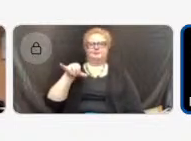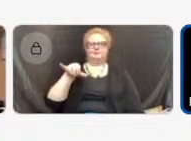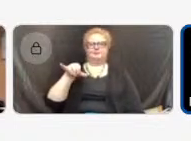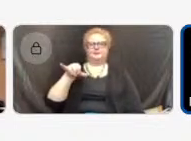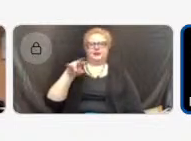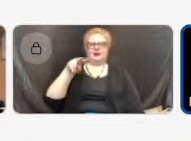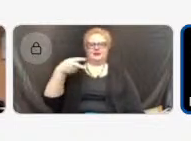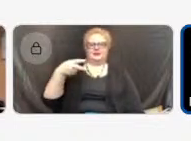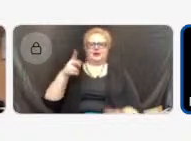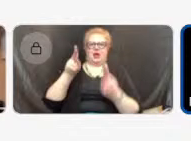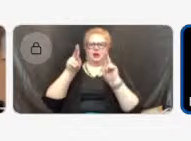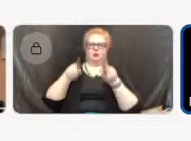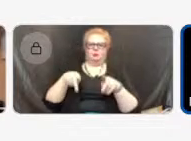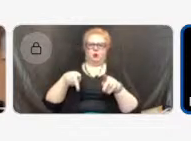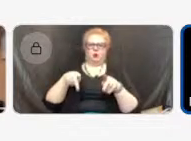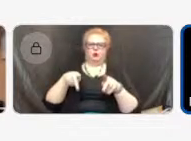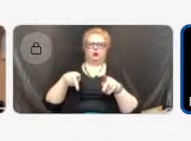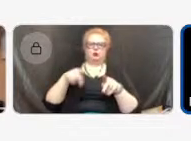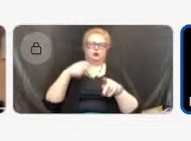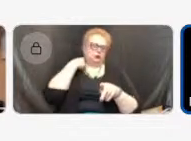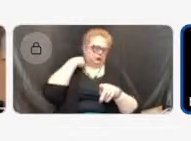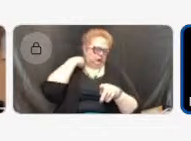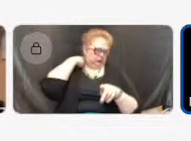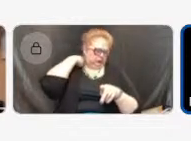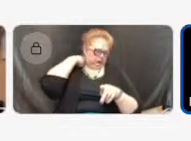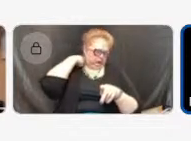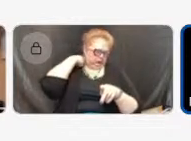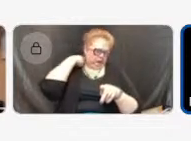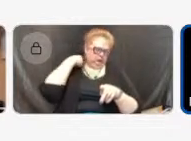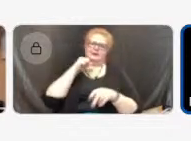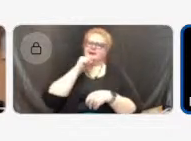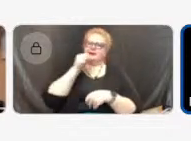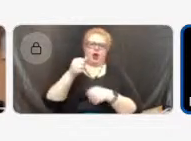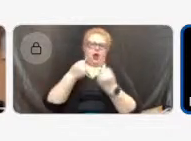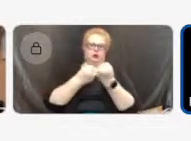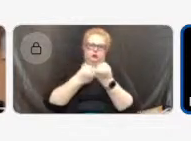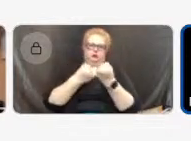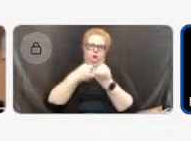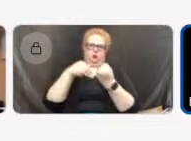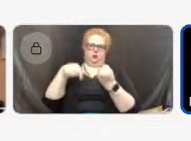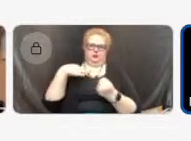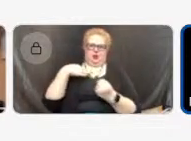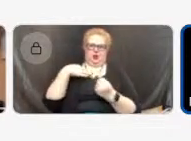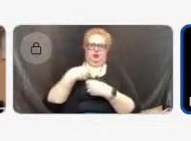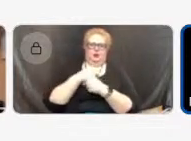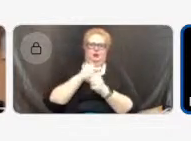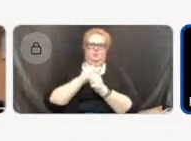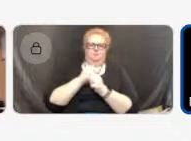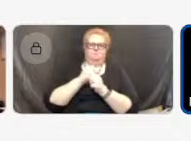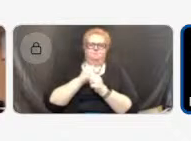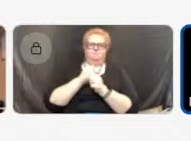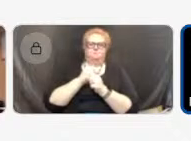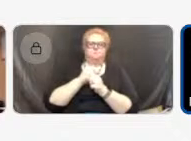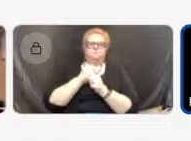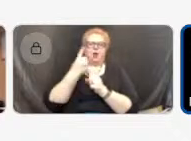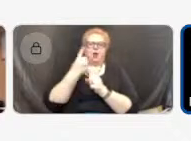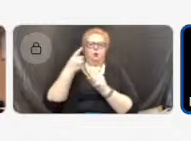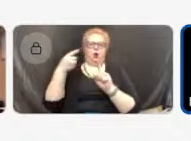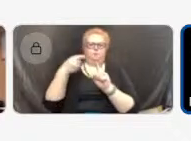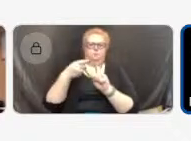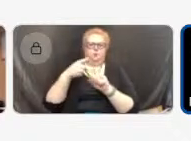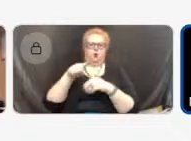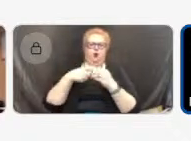person that was not in support of this application made a point that I wanted to propose to staff